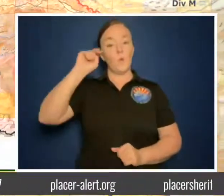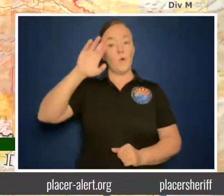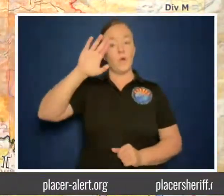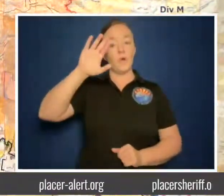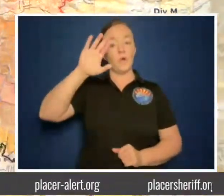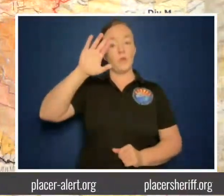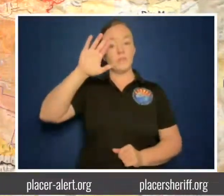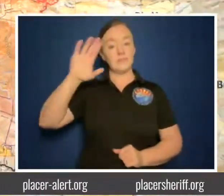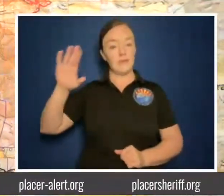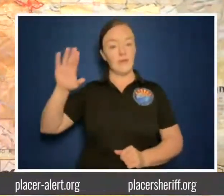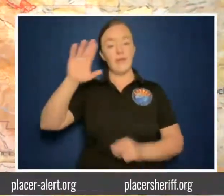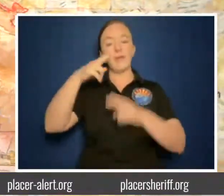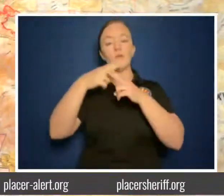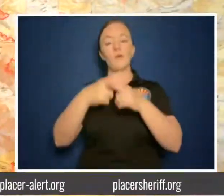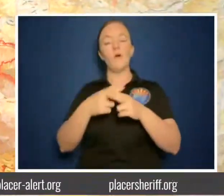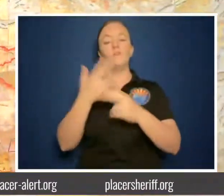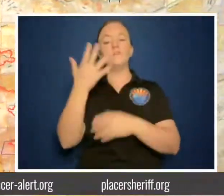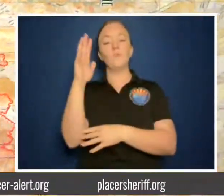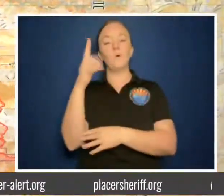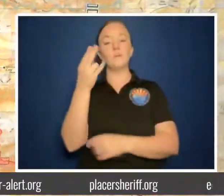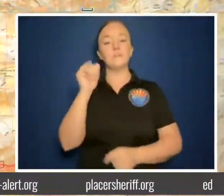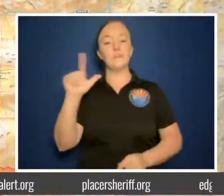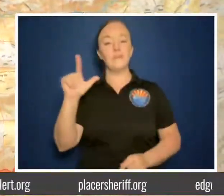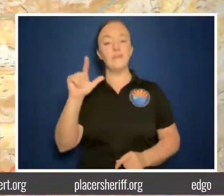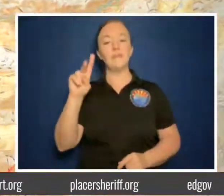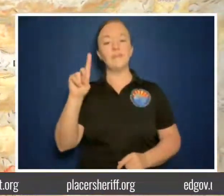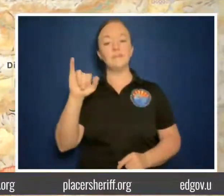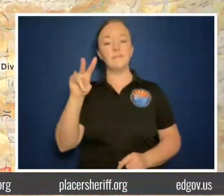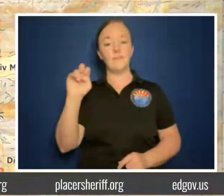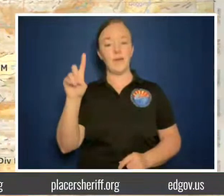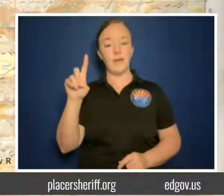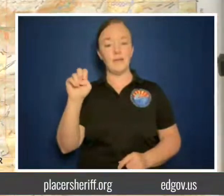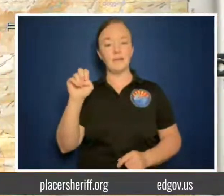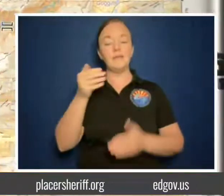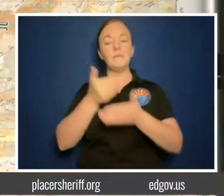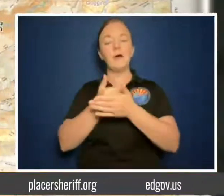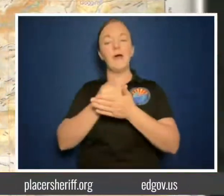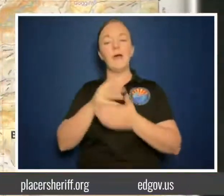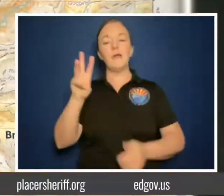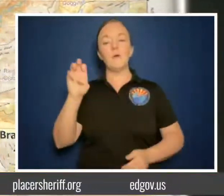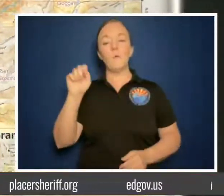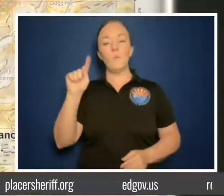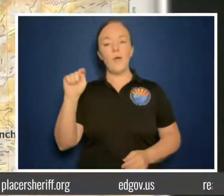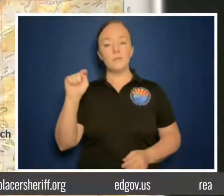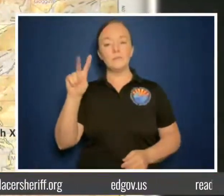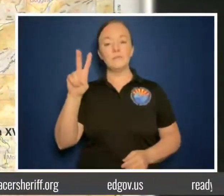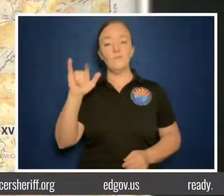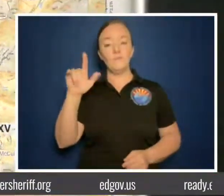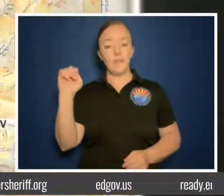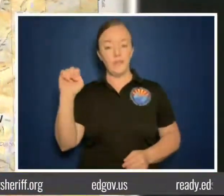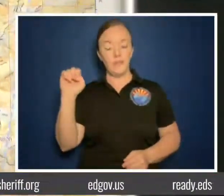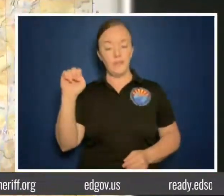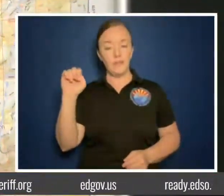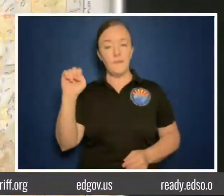Divide going up towards Westville. Moving out east, Last